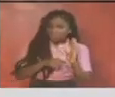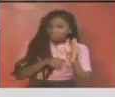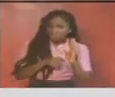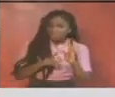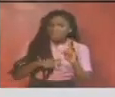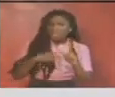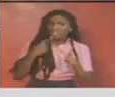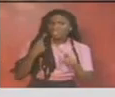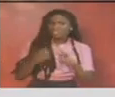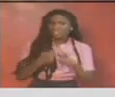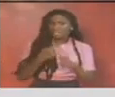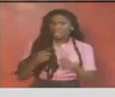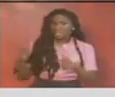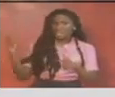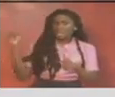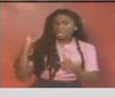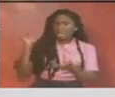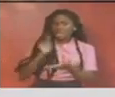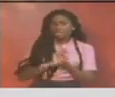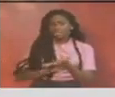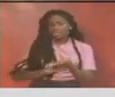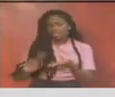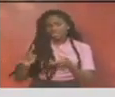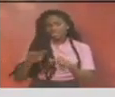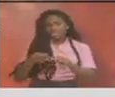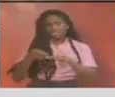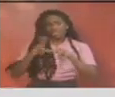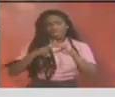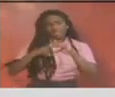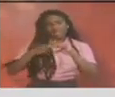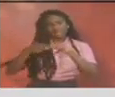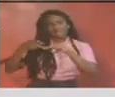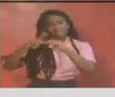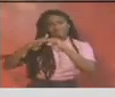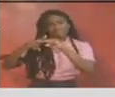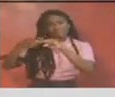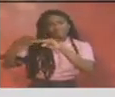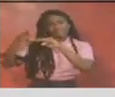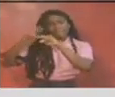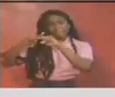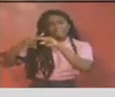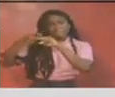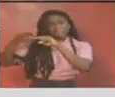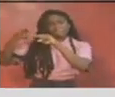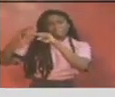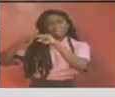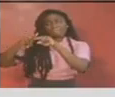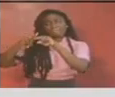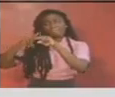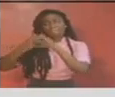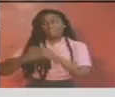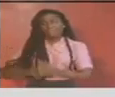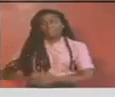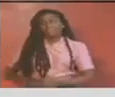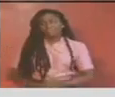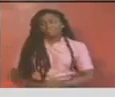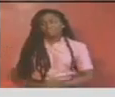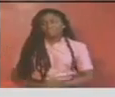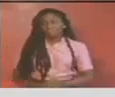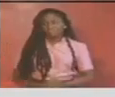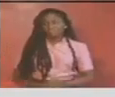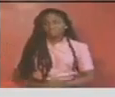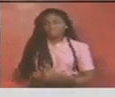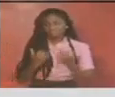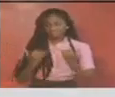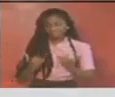week, last week, and the latter part of the week before, is now slightly going up as we go forward